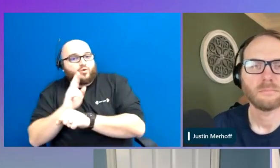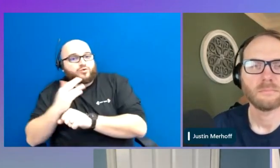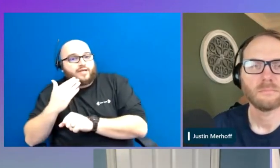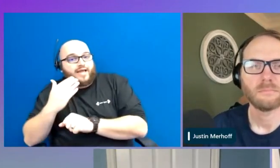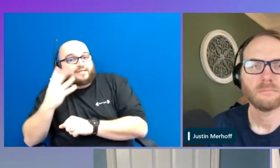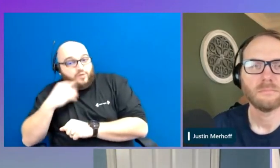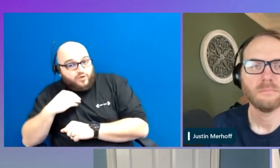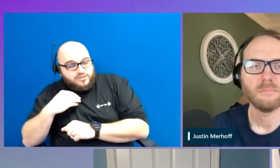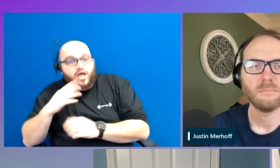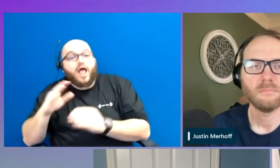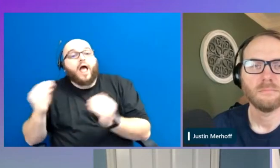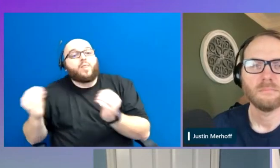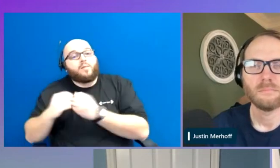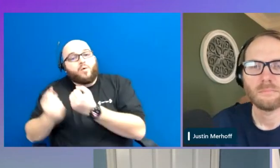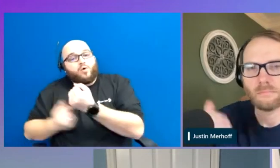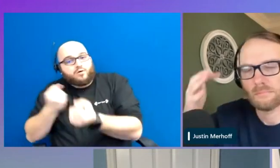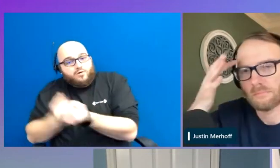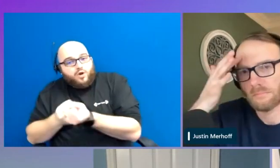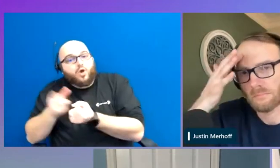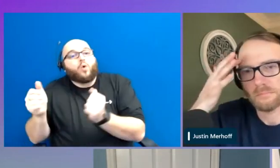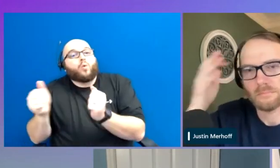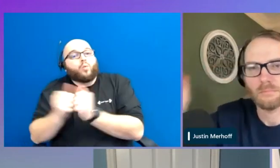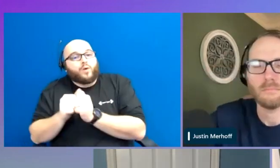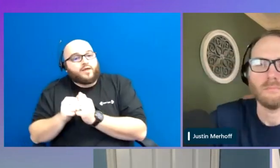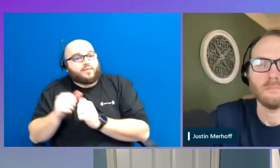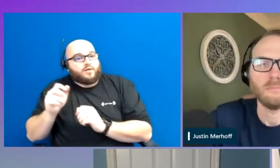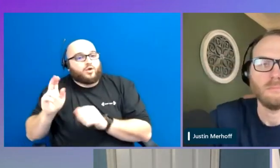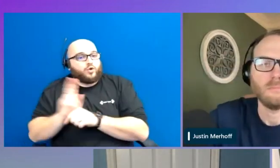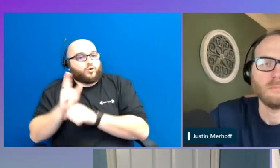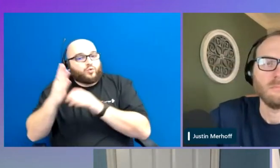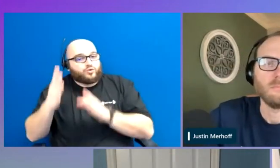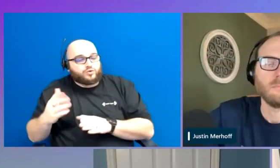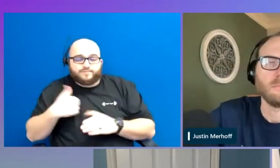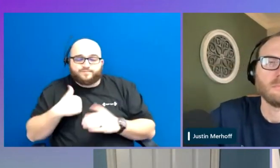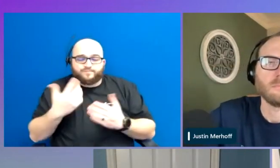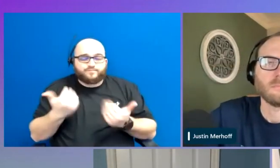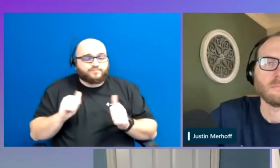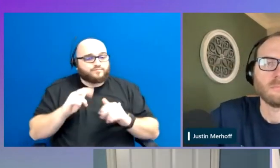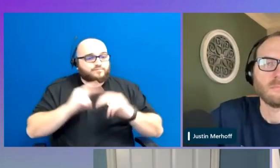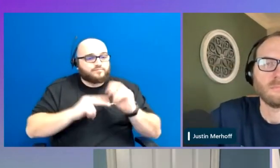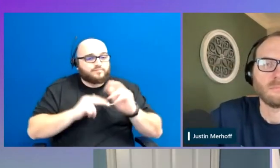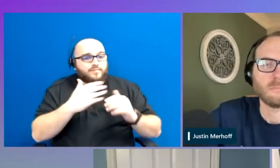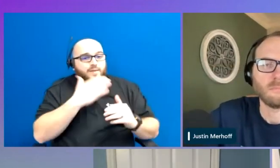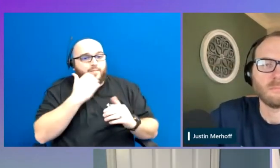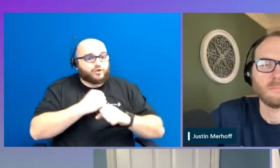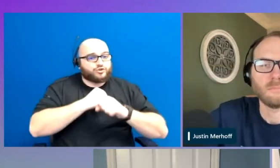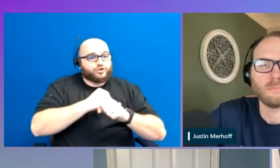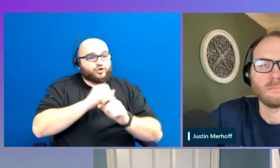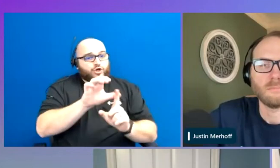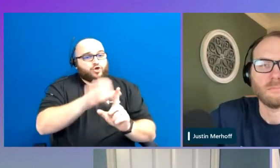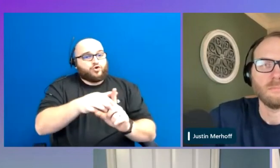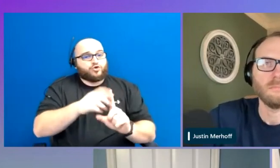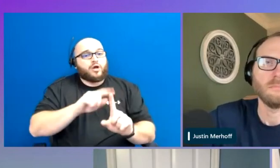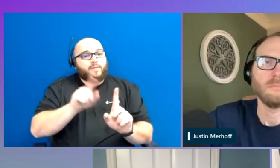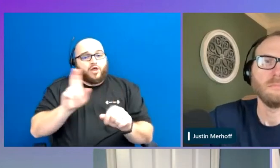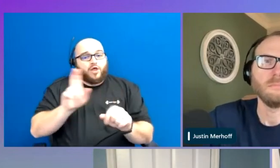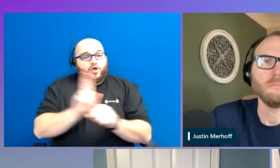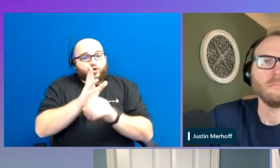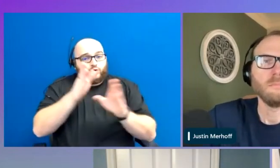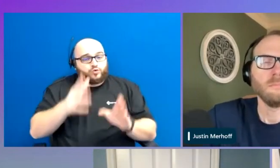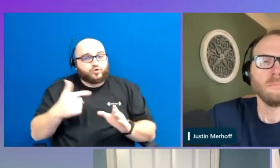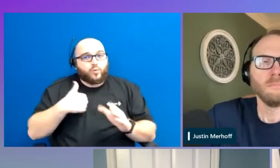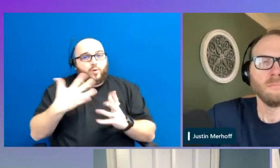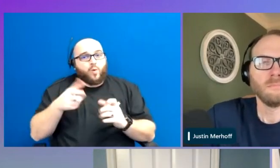be with users. I mean, we know we're all trying to build a better security culture. We're all trying to get the users and the customers on our